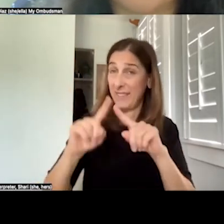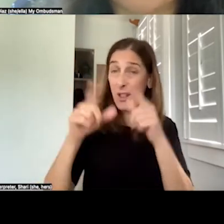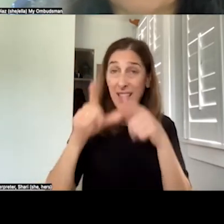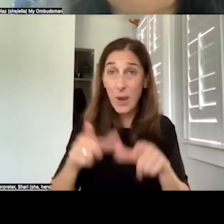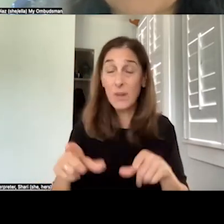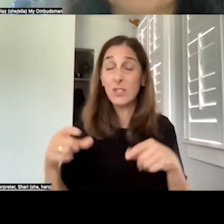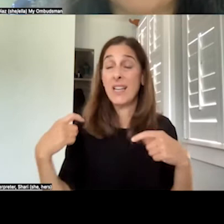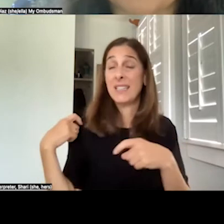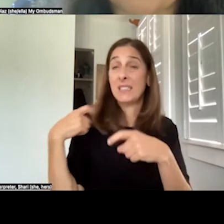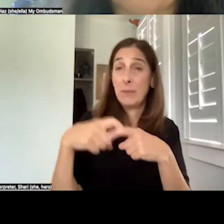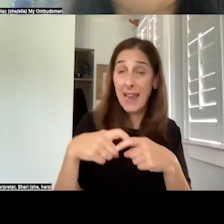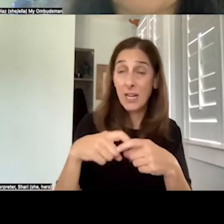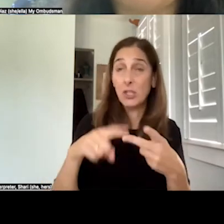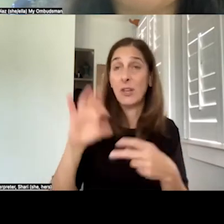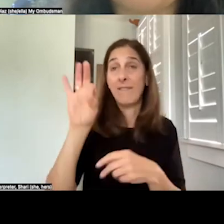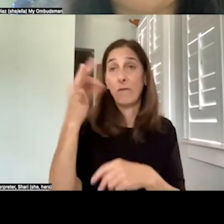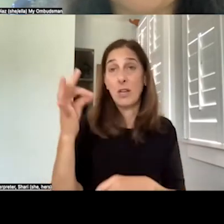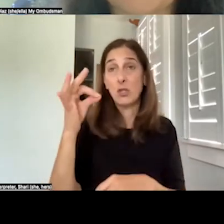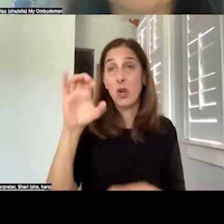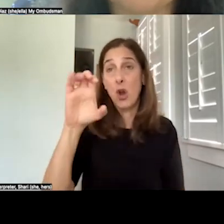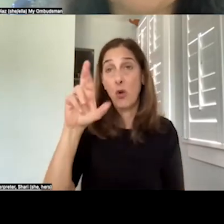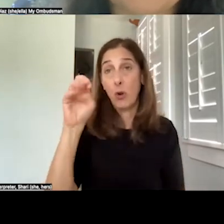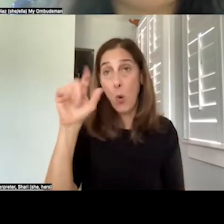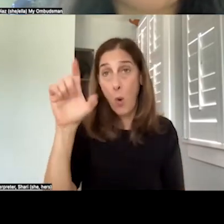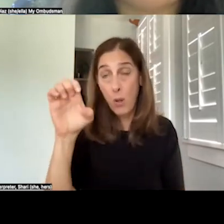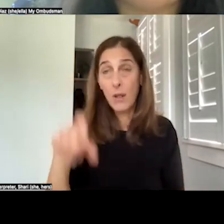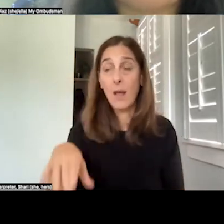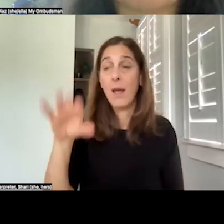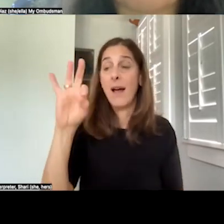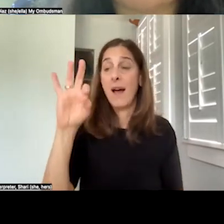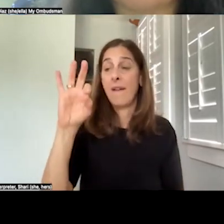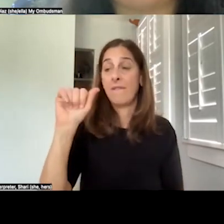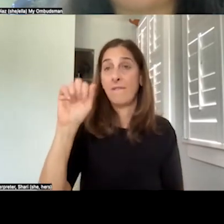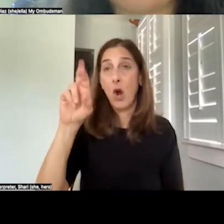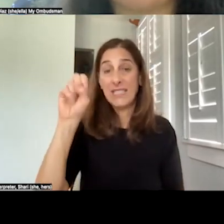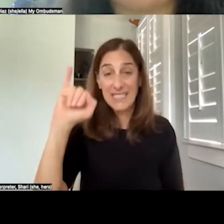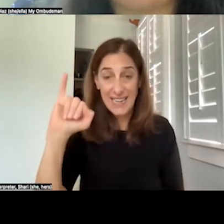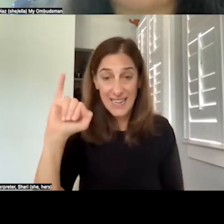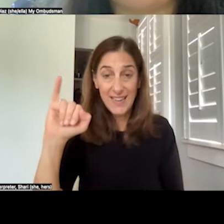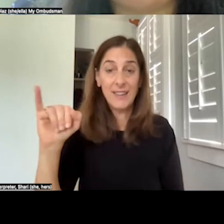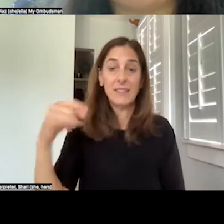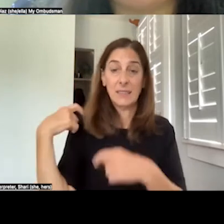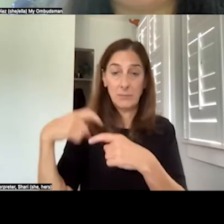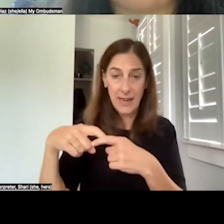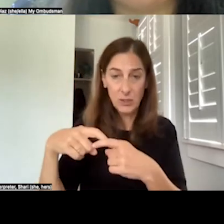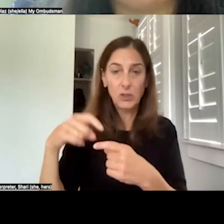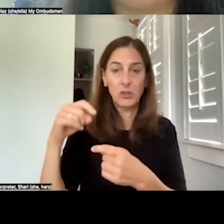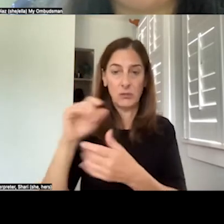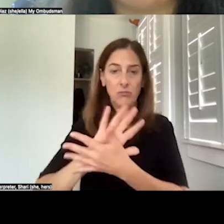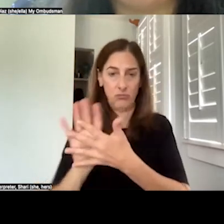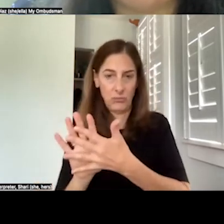as Farsi and French. So we have some languages to add to these slides, but overall, if you need help with anything, we are able to